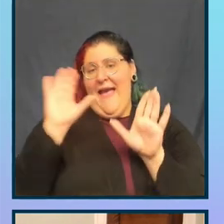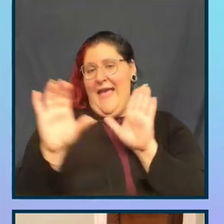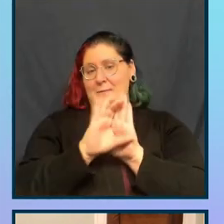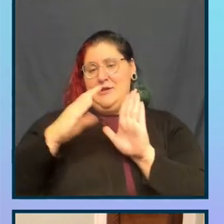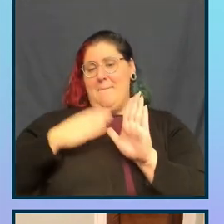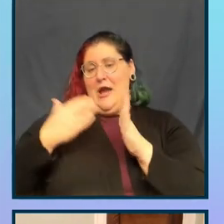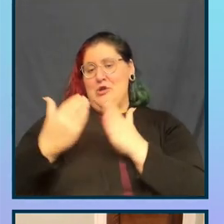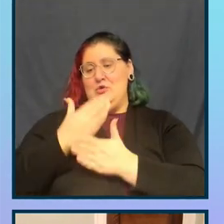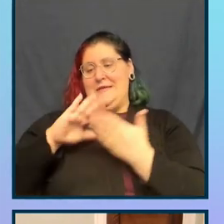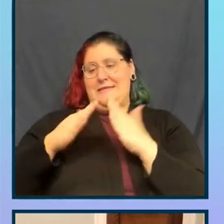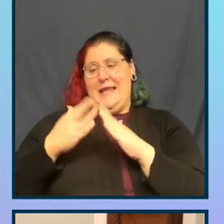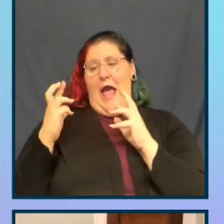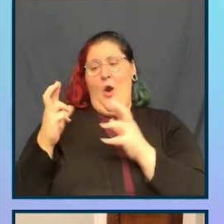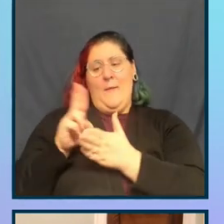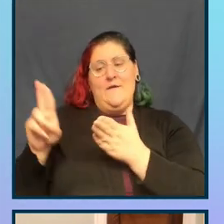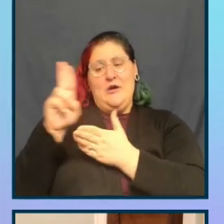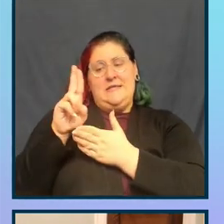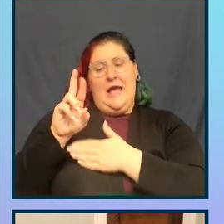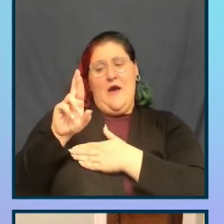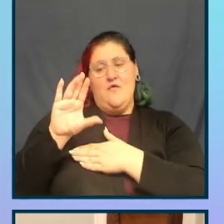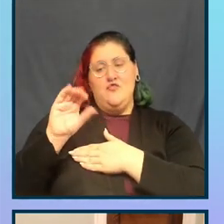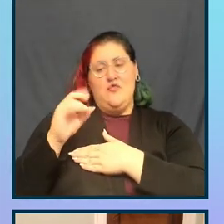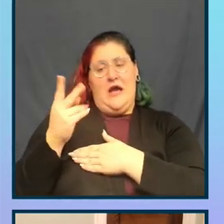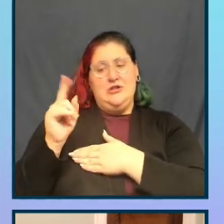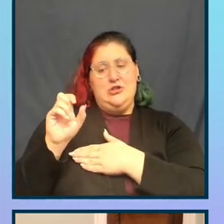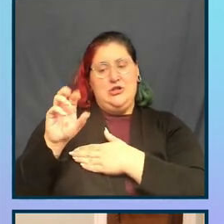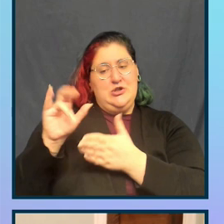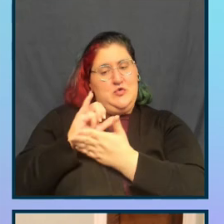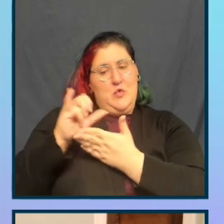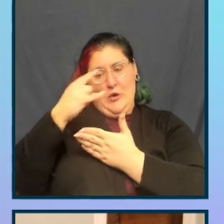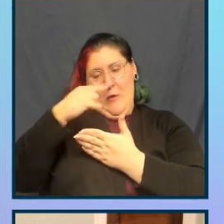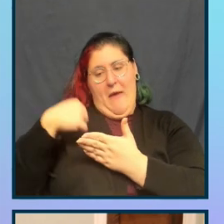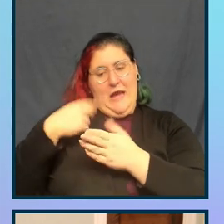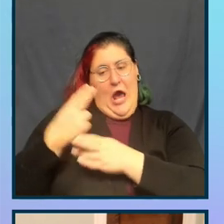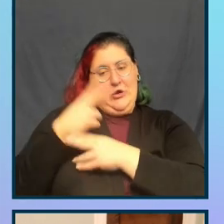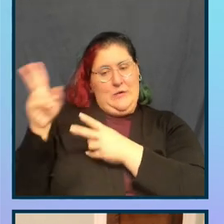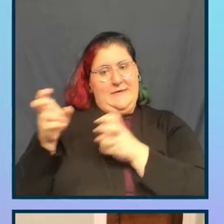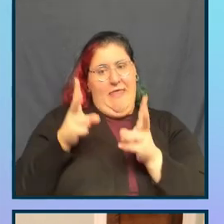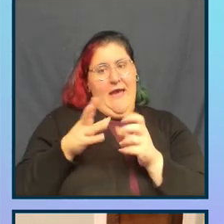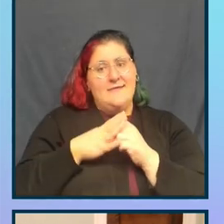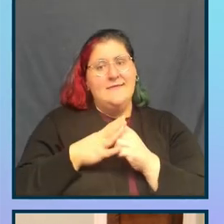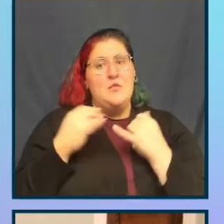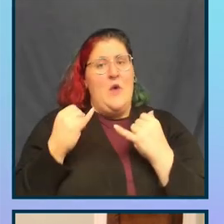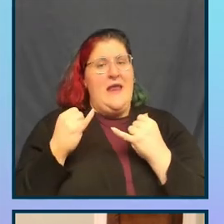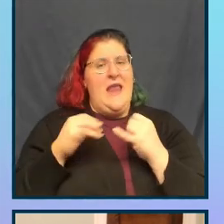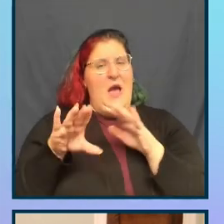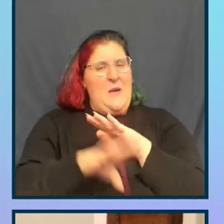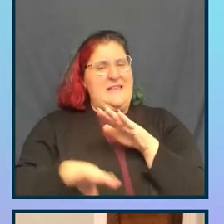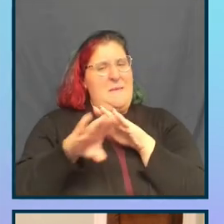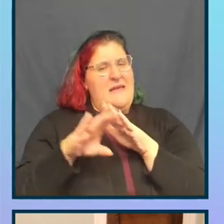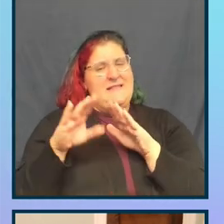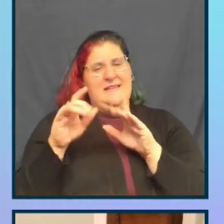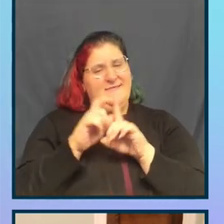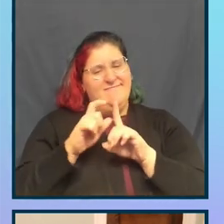doesn't mind me using. Right now, this is basic text with very little meaning. Yes, I could read this